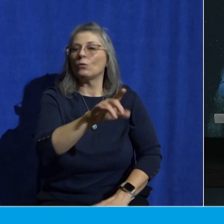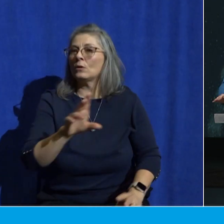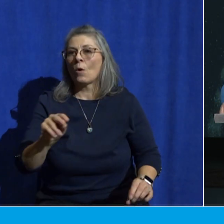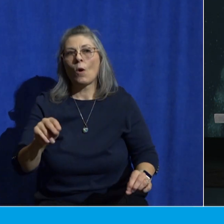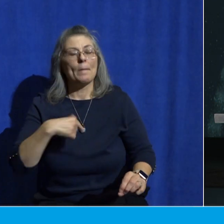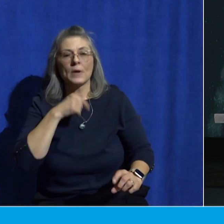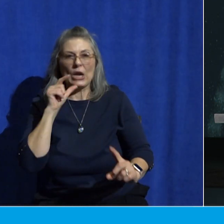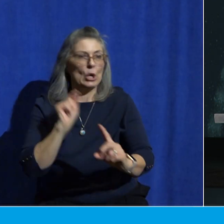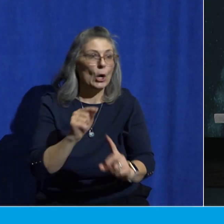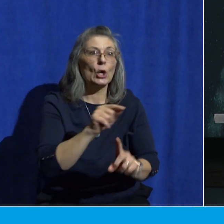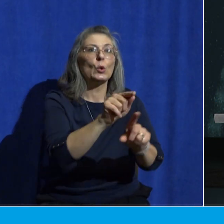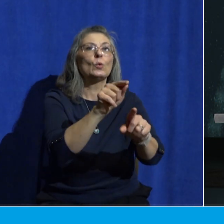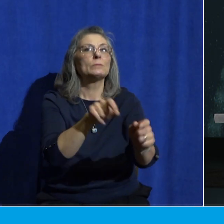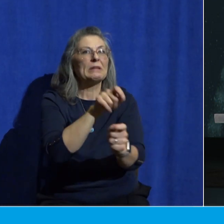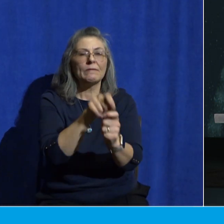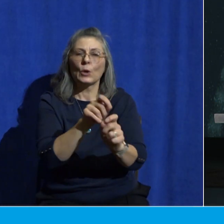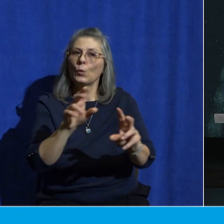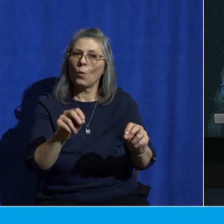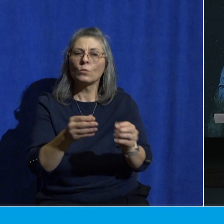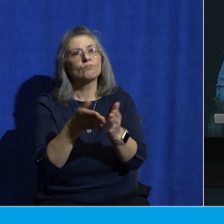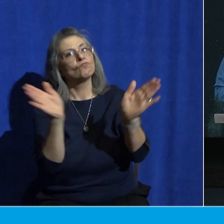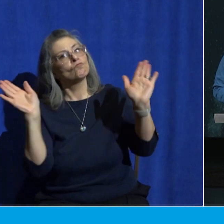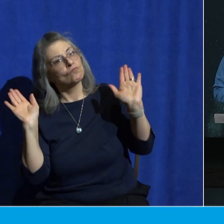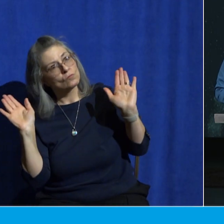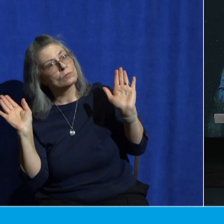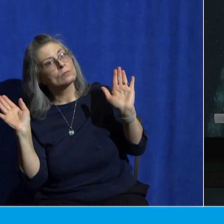I would encourage you to think about it this way.